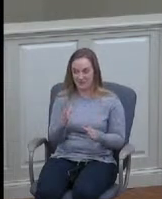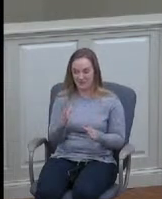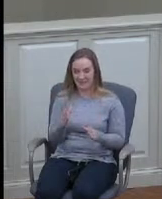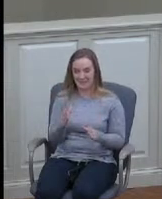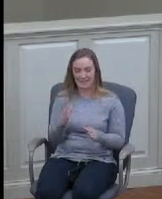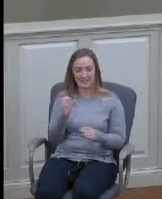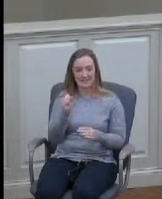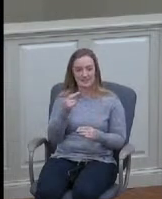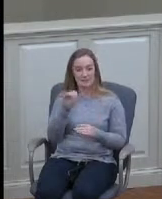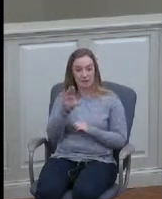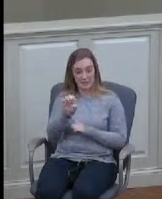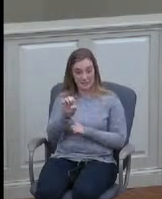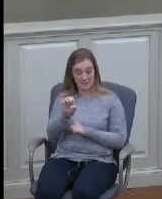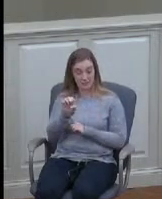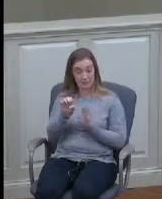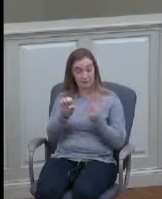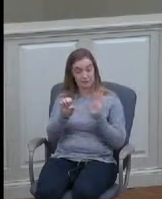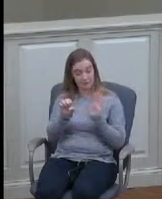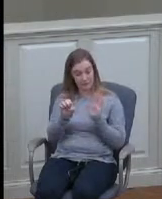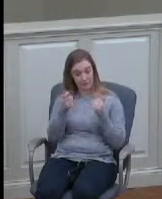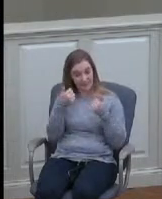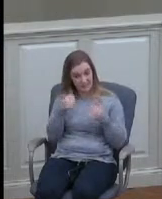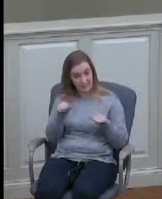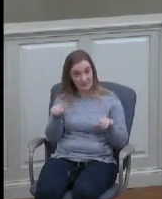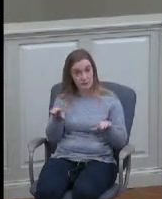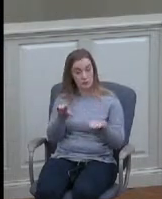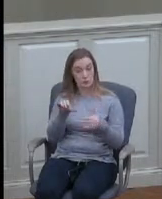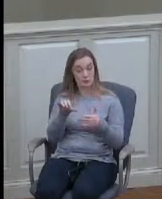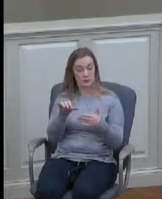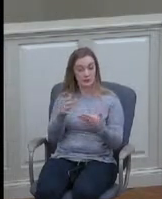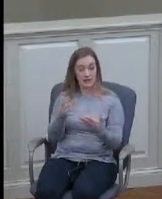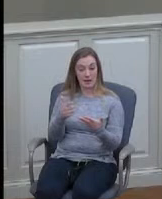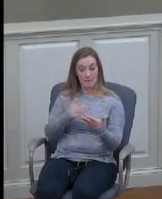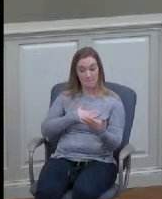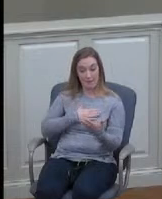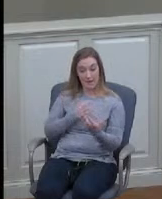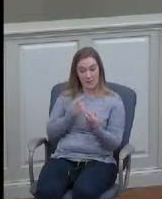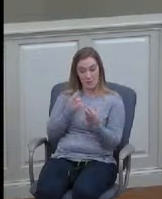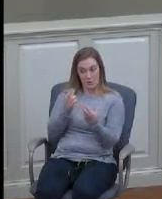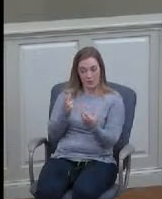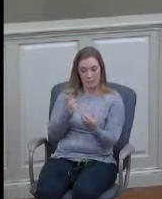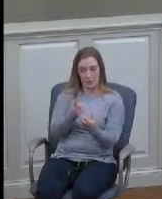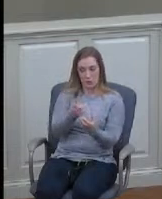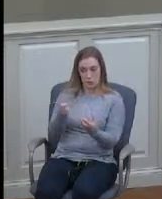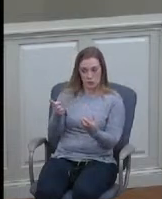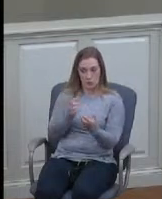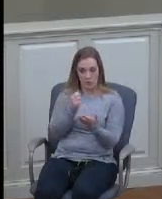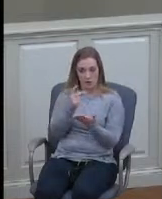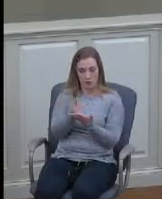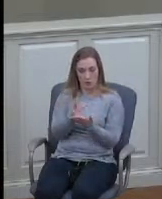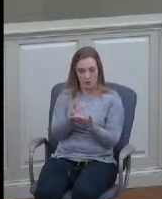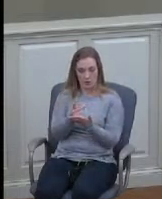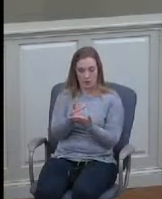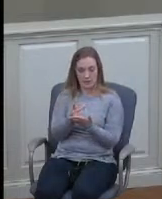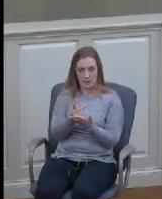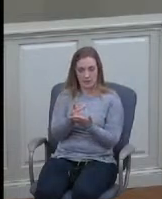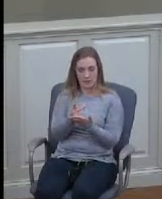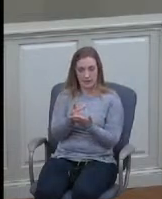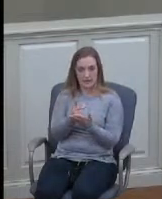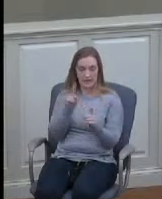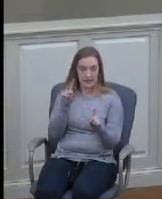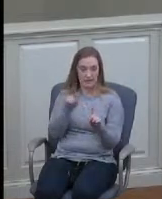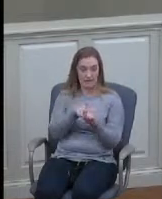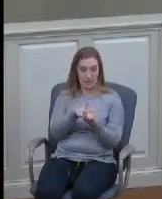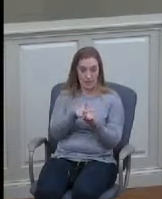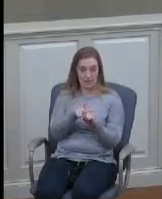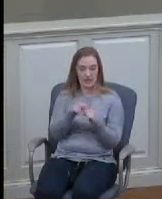an effort to do so, it is my recommendation that you authorize the filing of a declaration